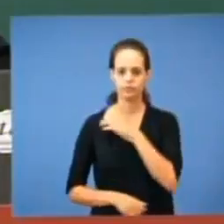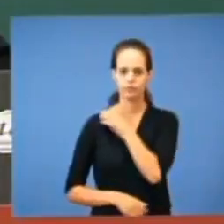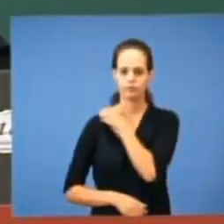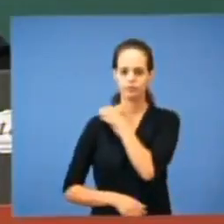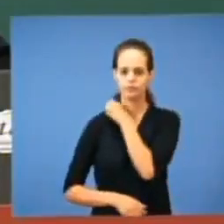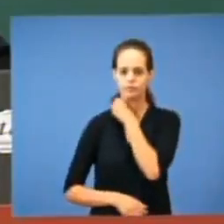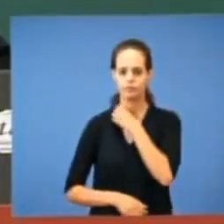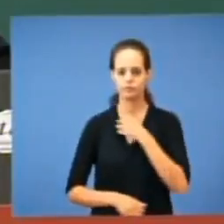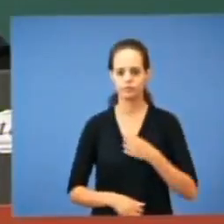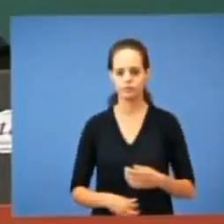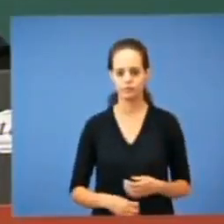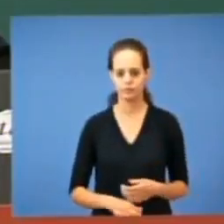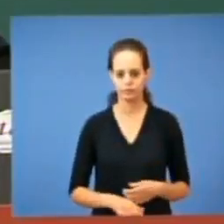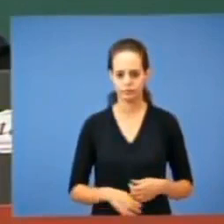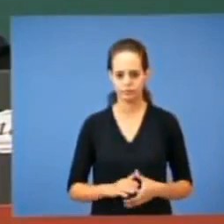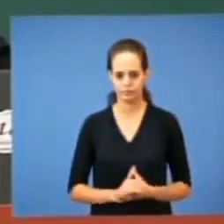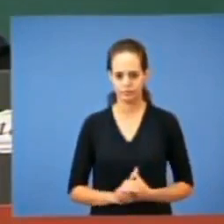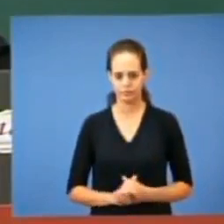go listen to the answer.